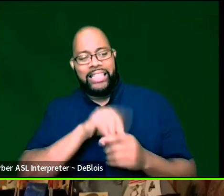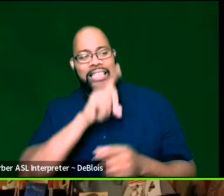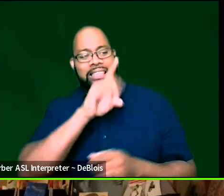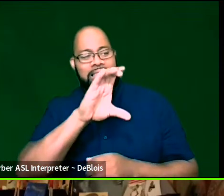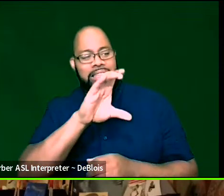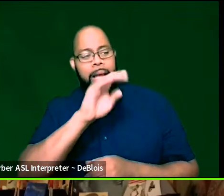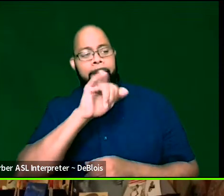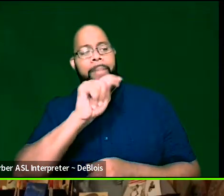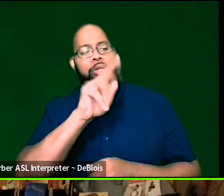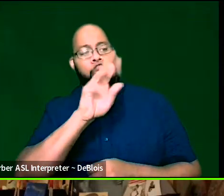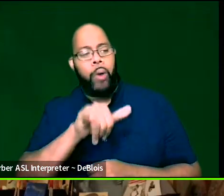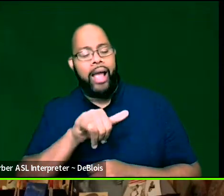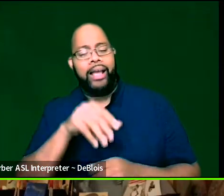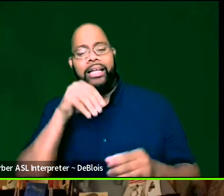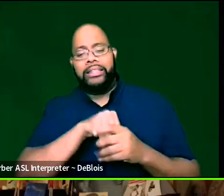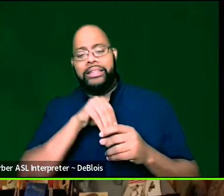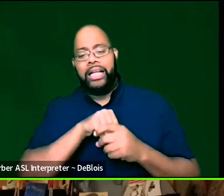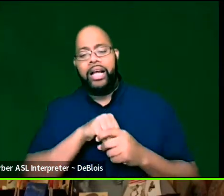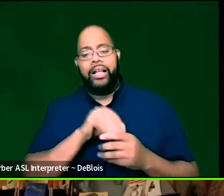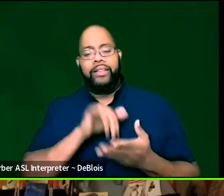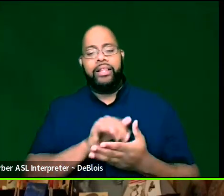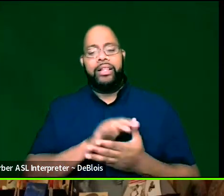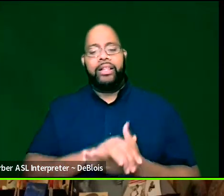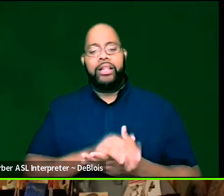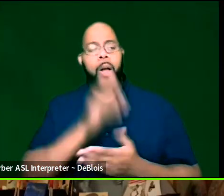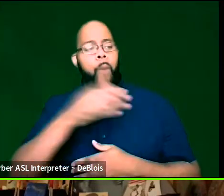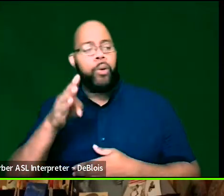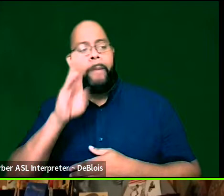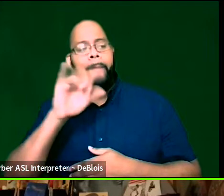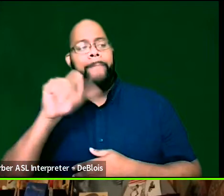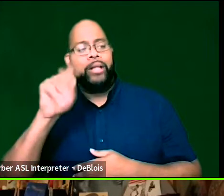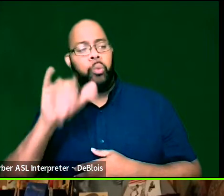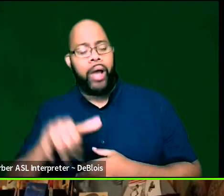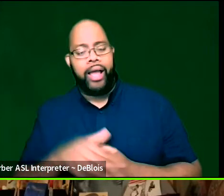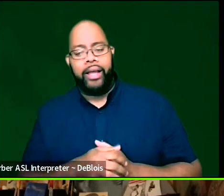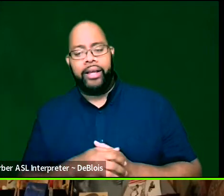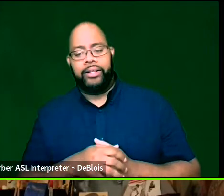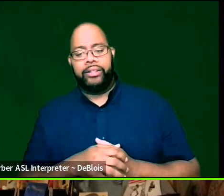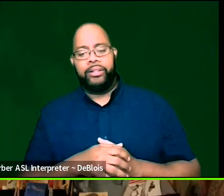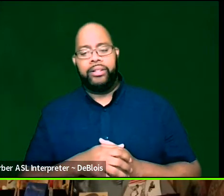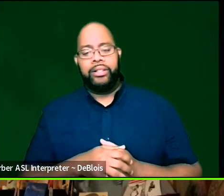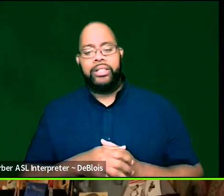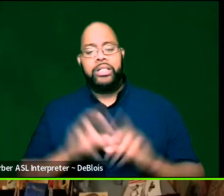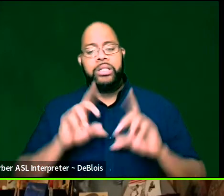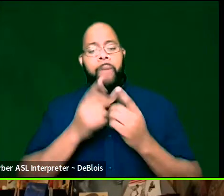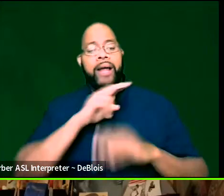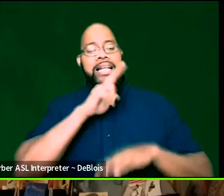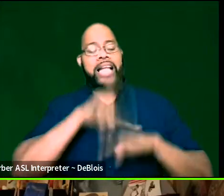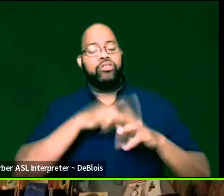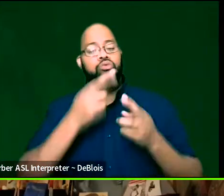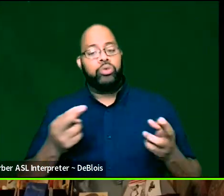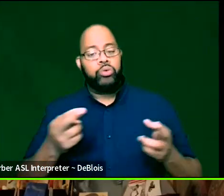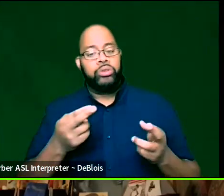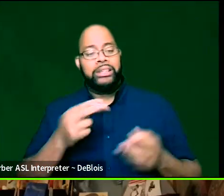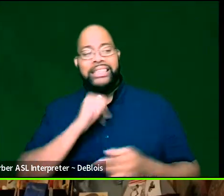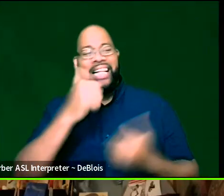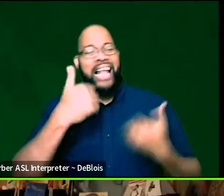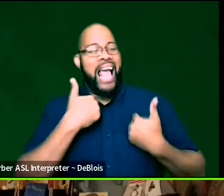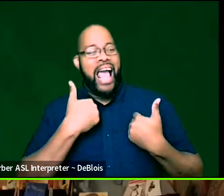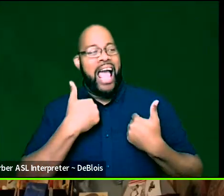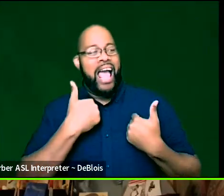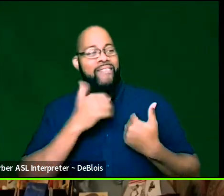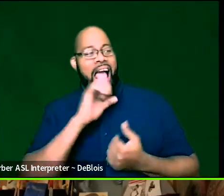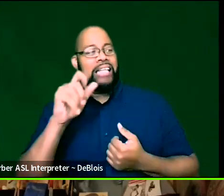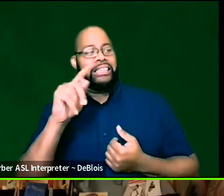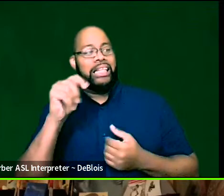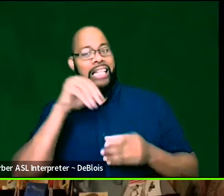DC beltway, inside the Baltimore beltway. But the Department of Natural Resources didn't have assets in